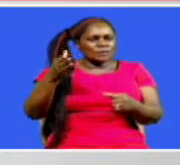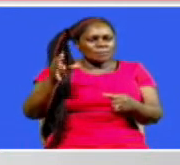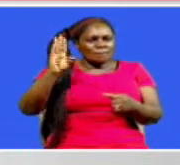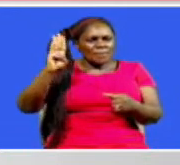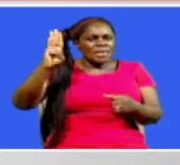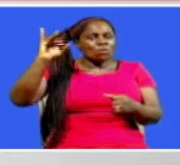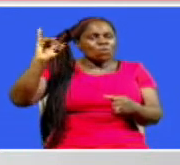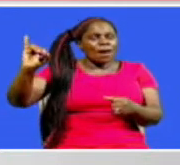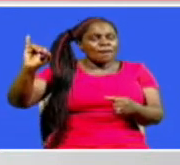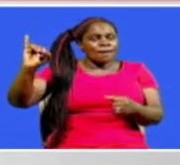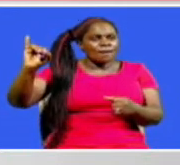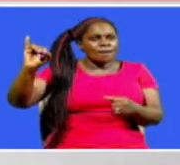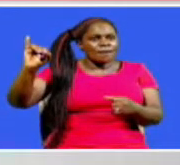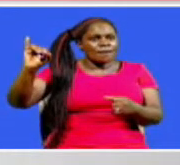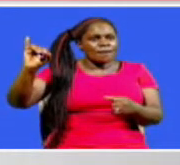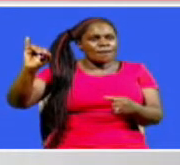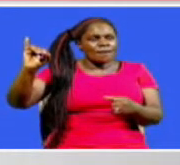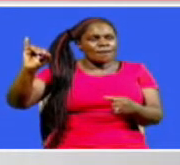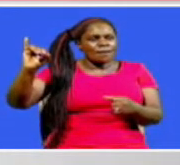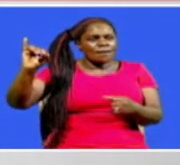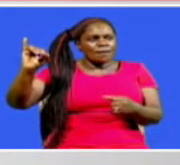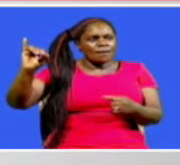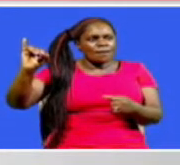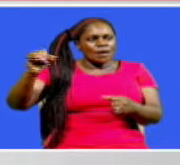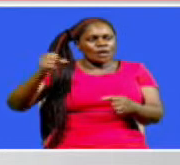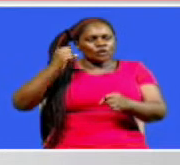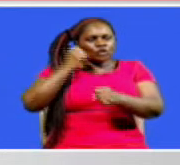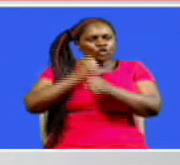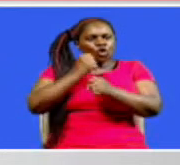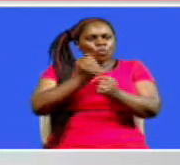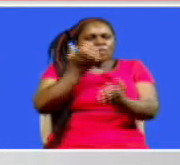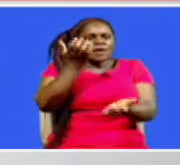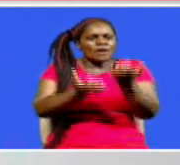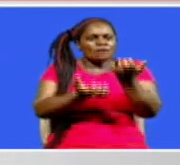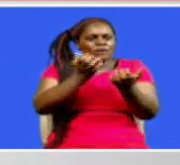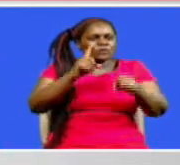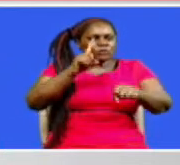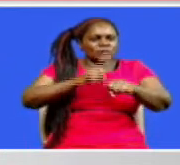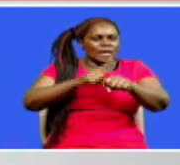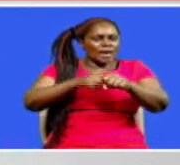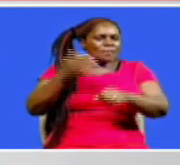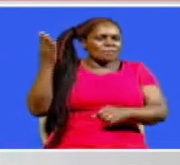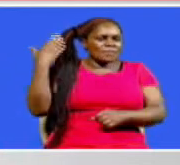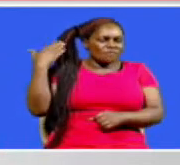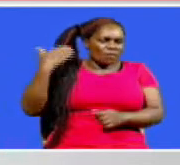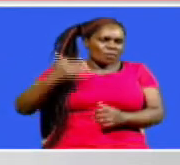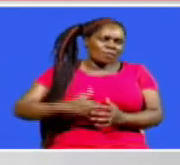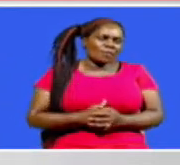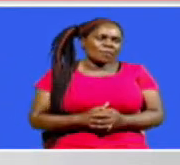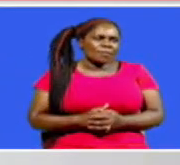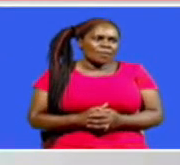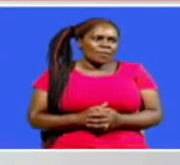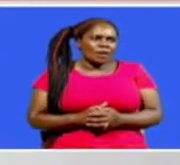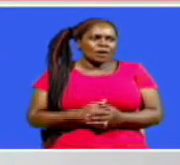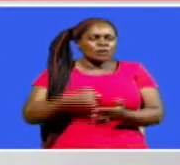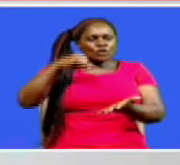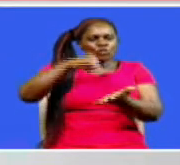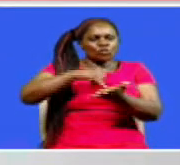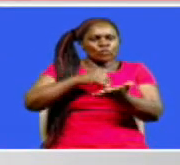D1 was that the job evaluation during the time of the CBA covered